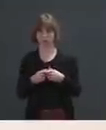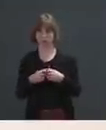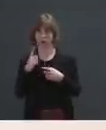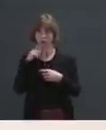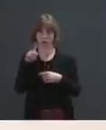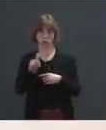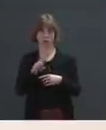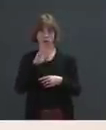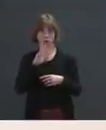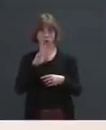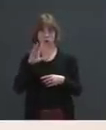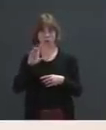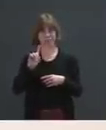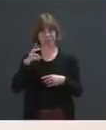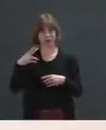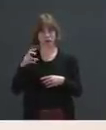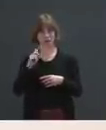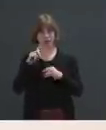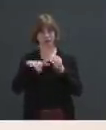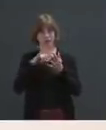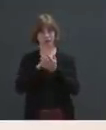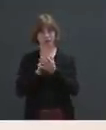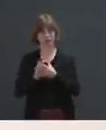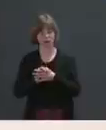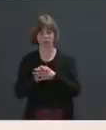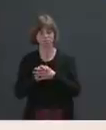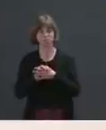the Department of Homeland Security about that. There are obviously